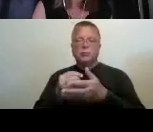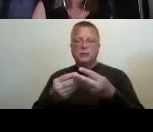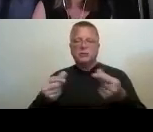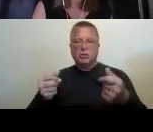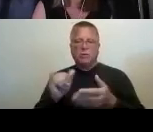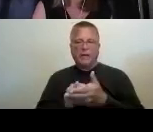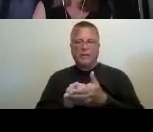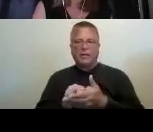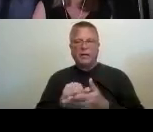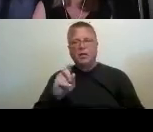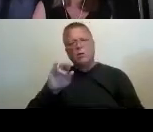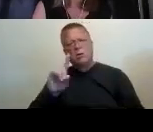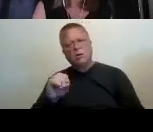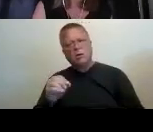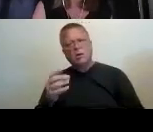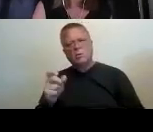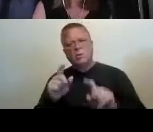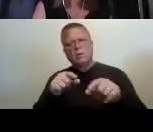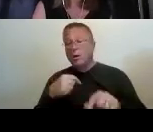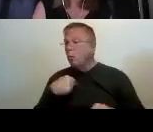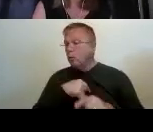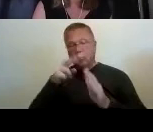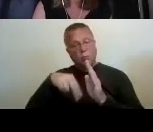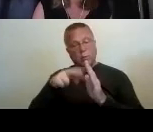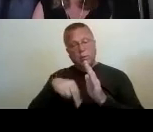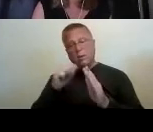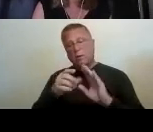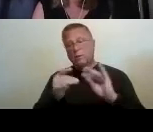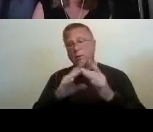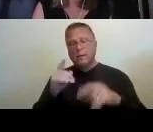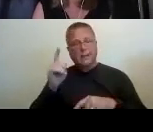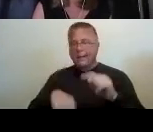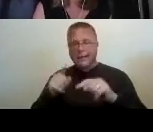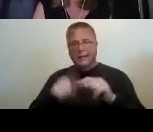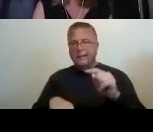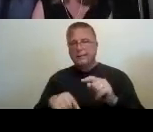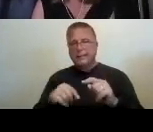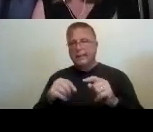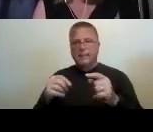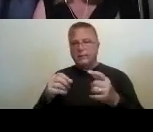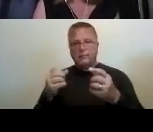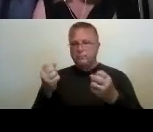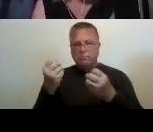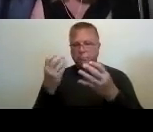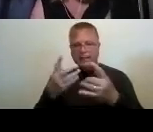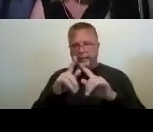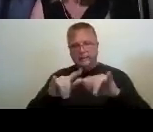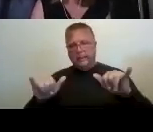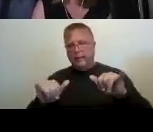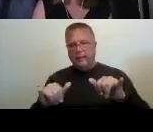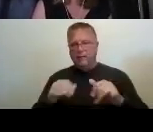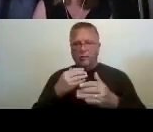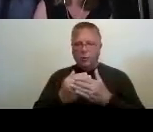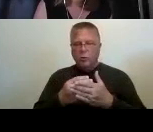Ricardo, do you want to go to, and we'll read all of these comments. I can't multitask quite that well of the comments coming